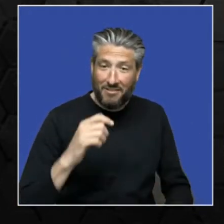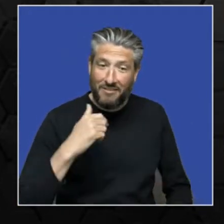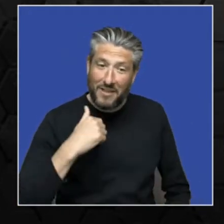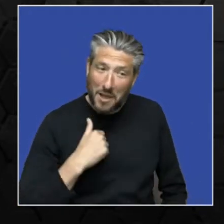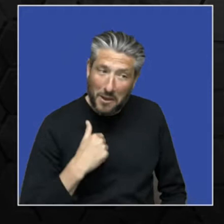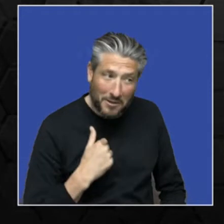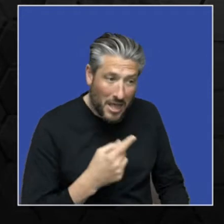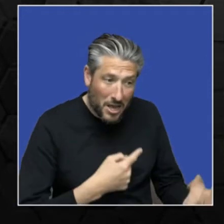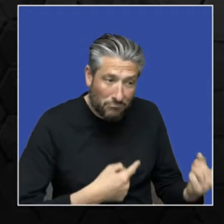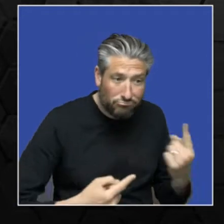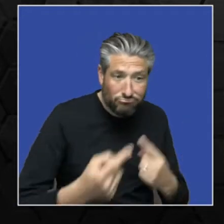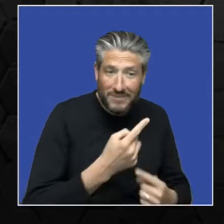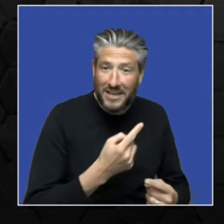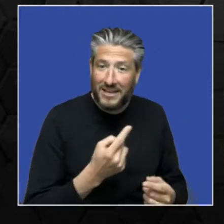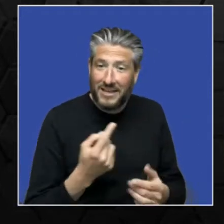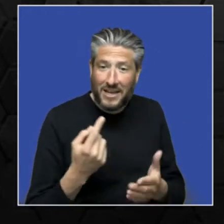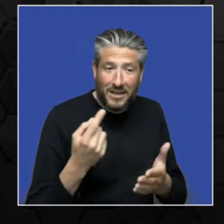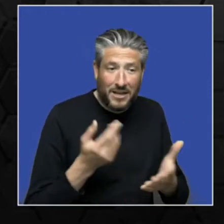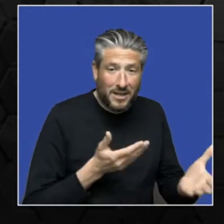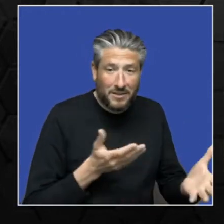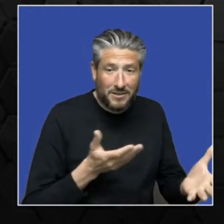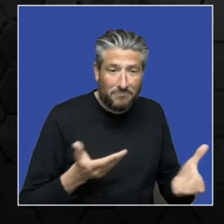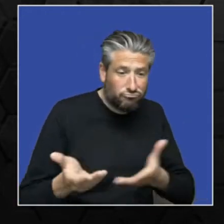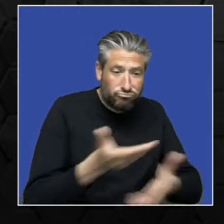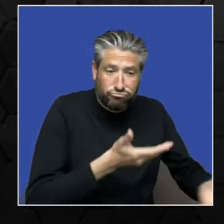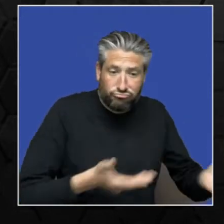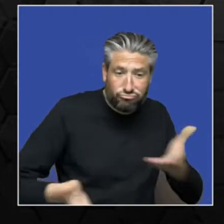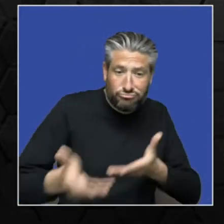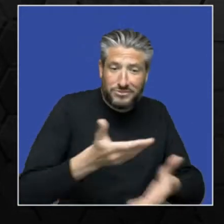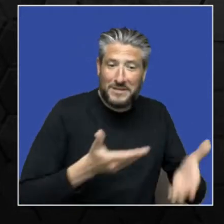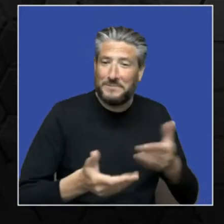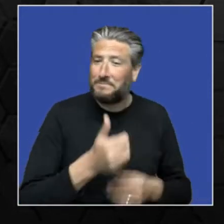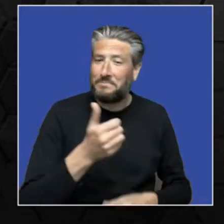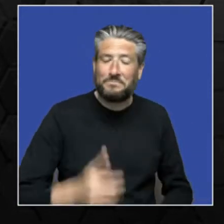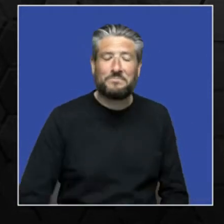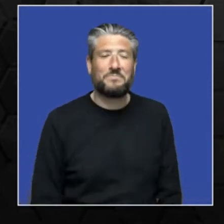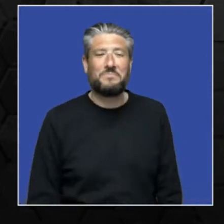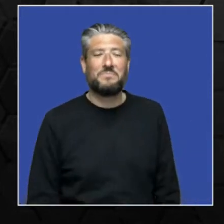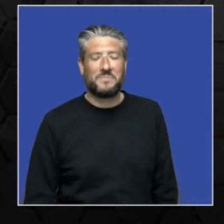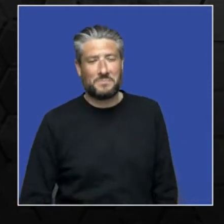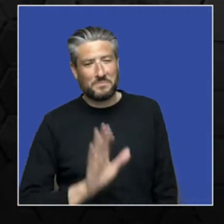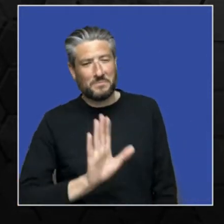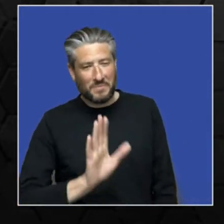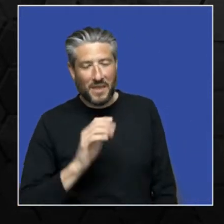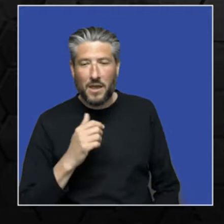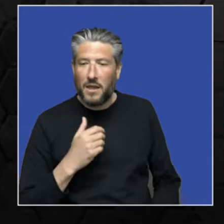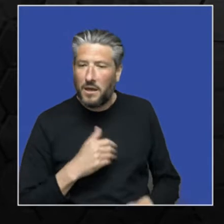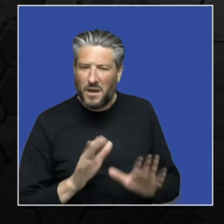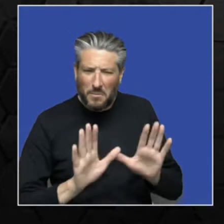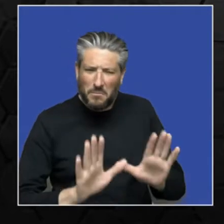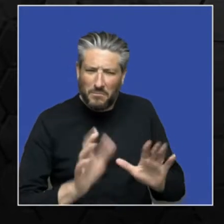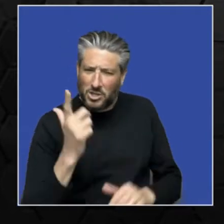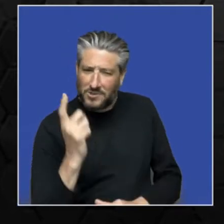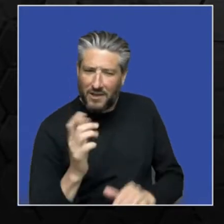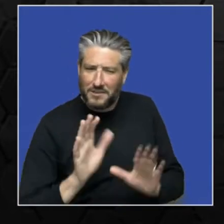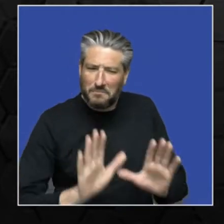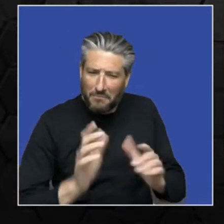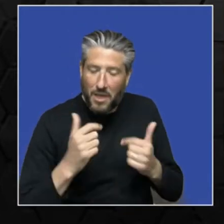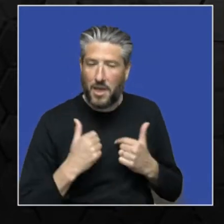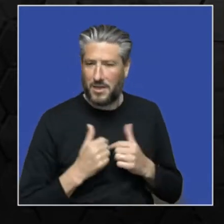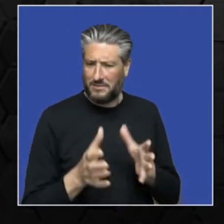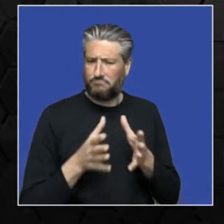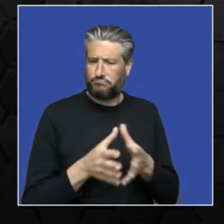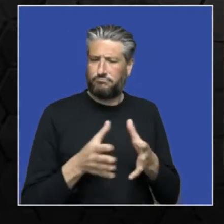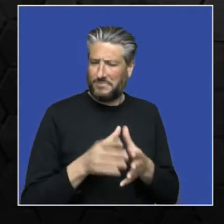have a wonderful set of people in this panel, guys. Okay, so before we begin, let me give you a brief introduction to research. So what is research? It's nothing